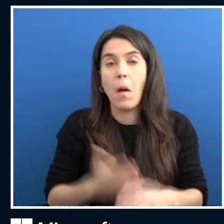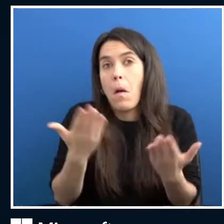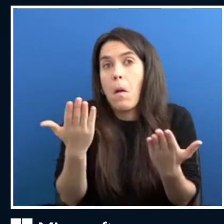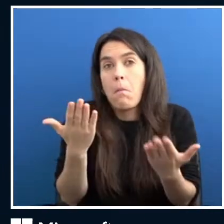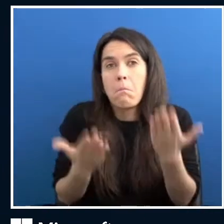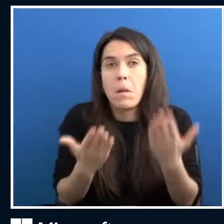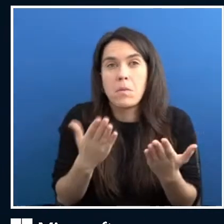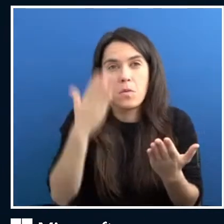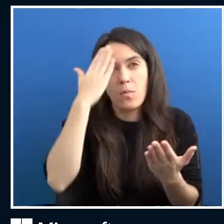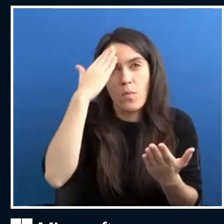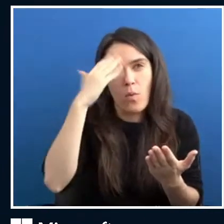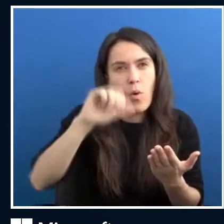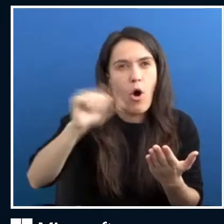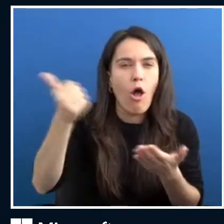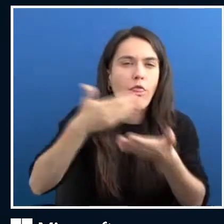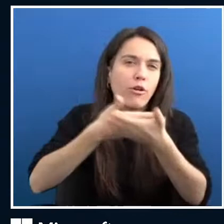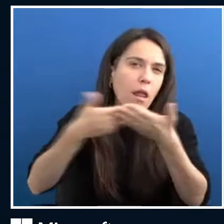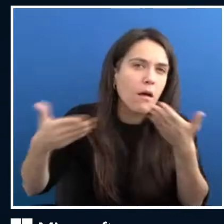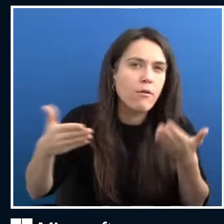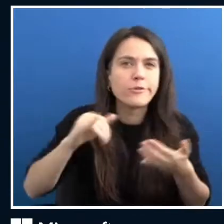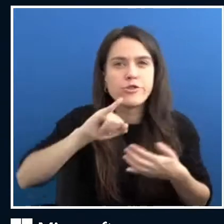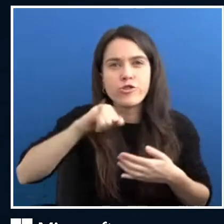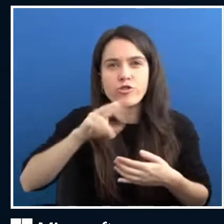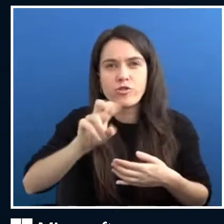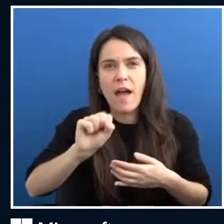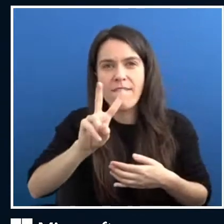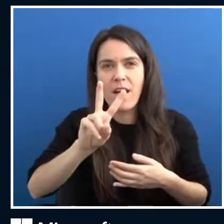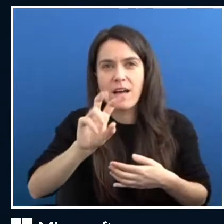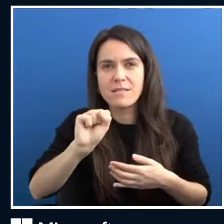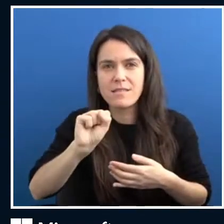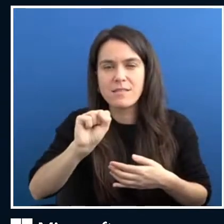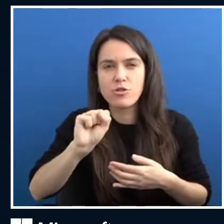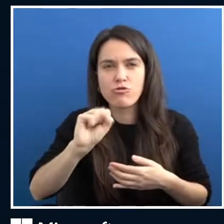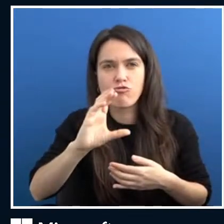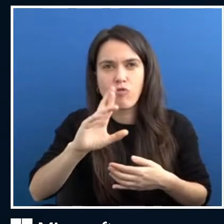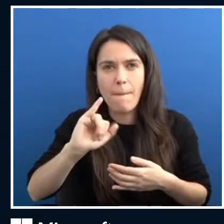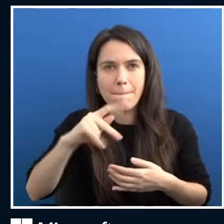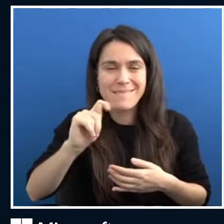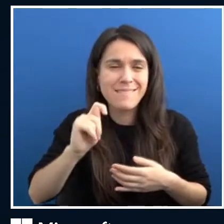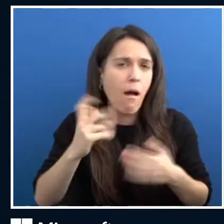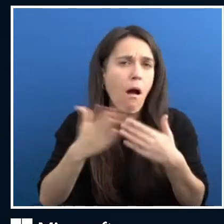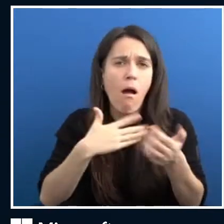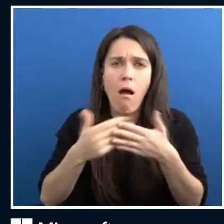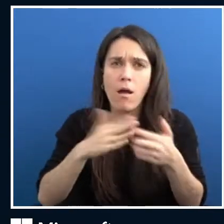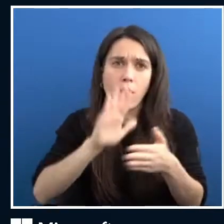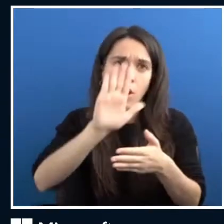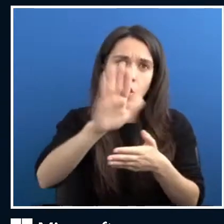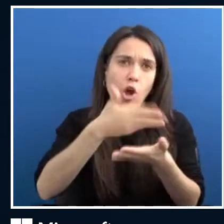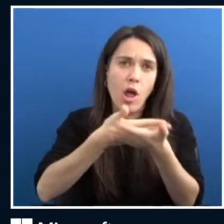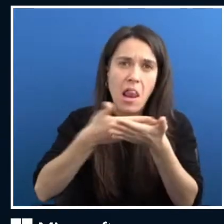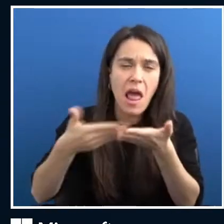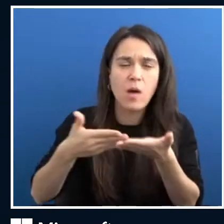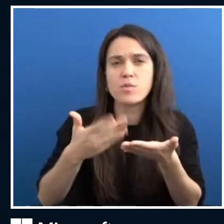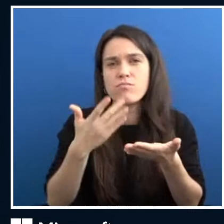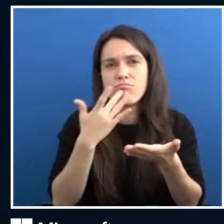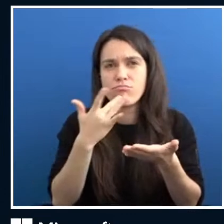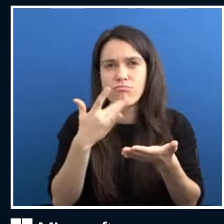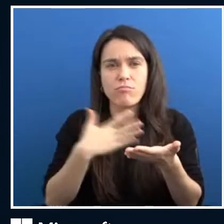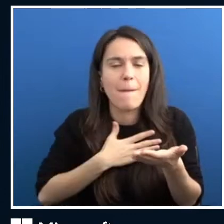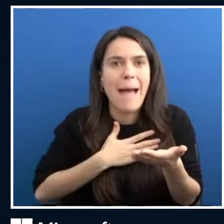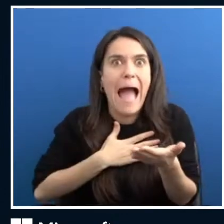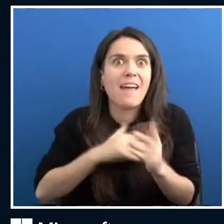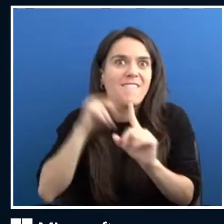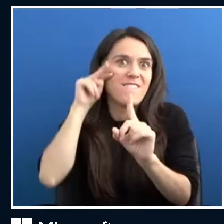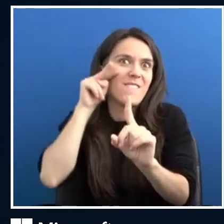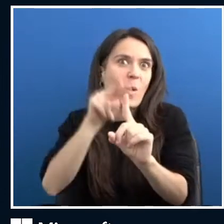like JavaScript or whatever languages could work when we get the output, any language that you could get. This is my point of view and what